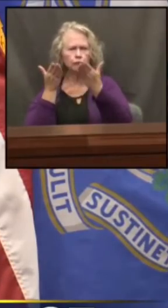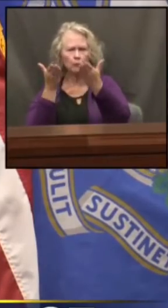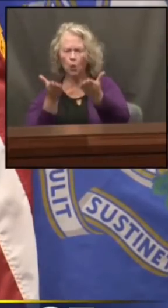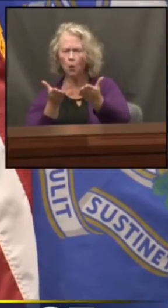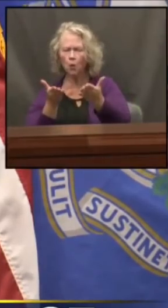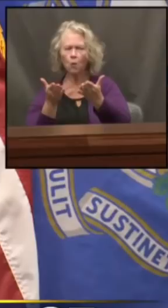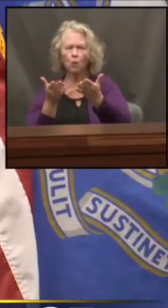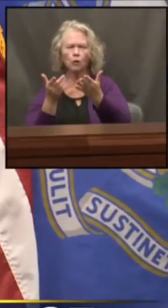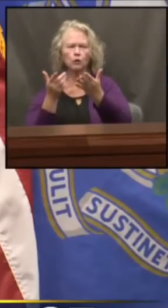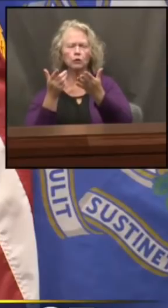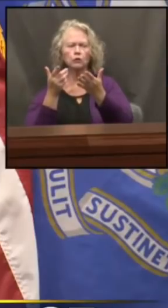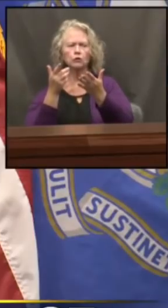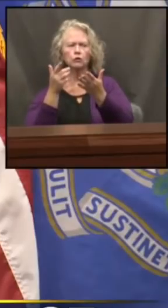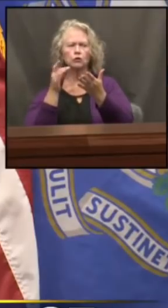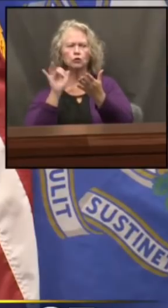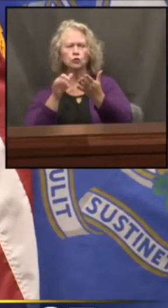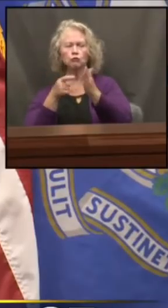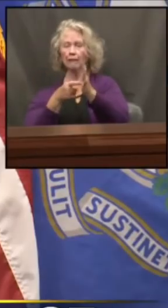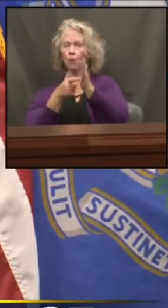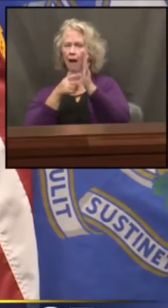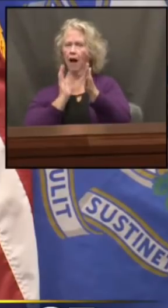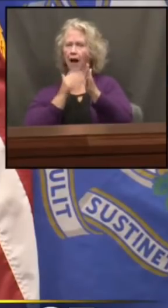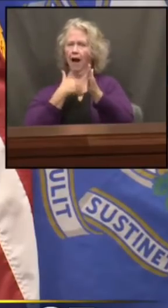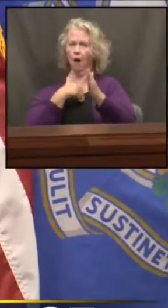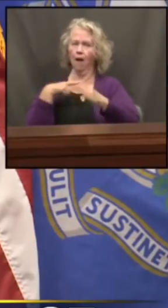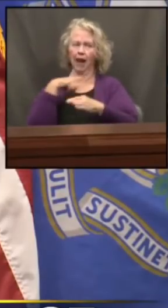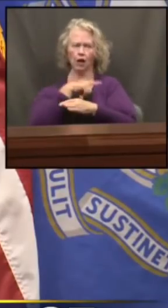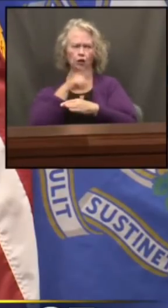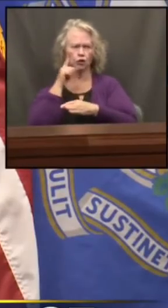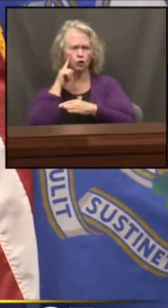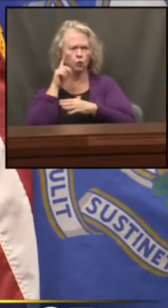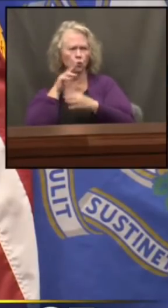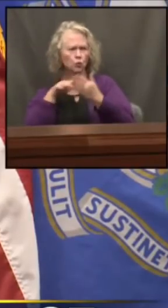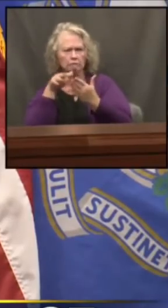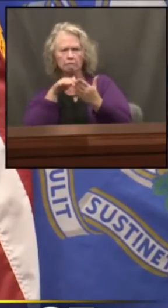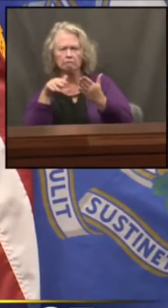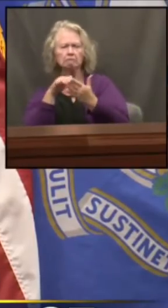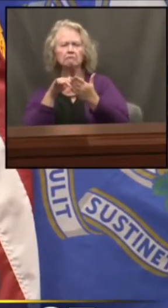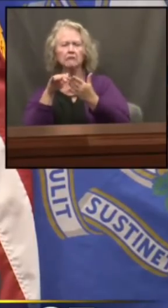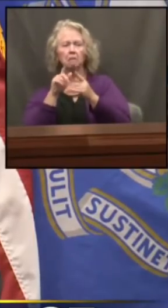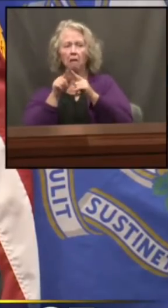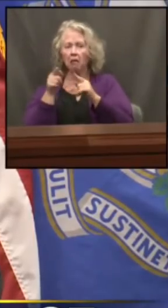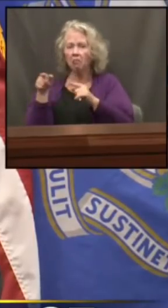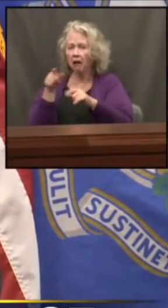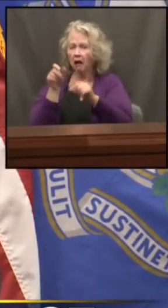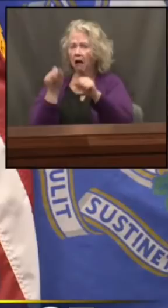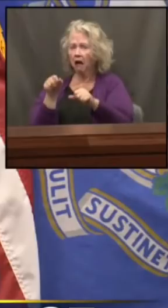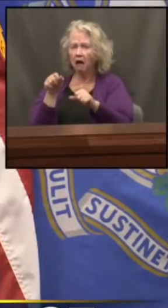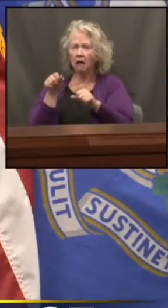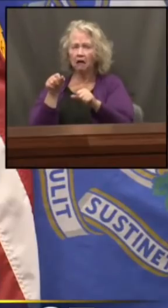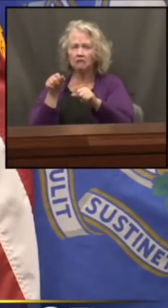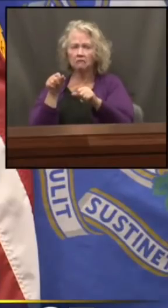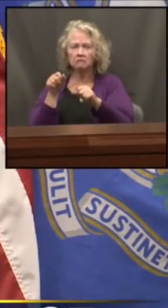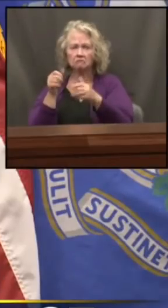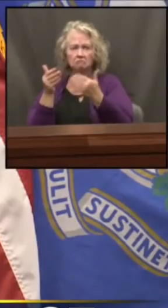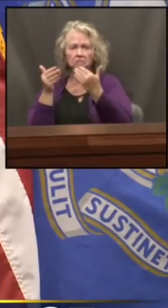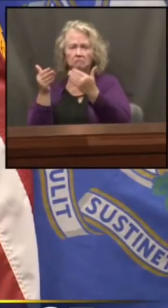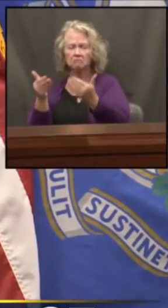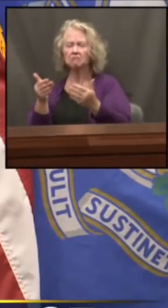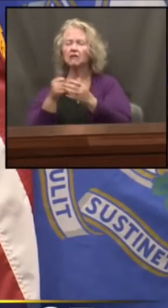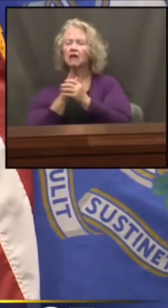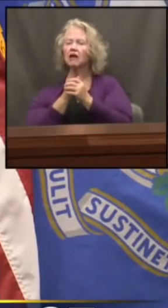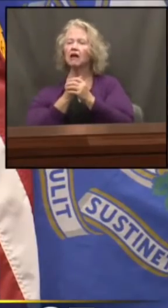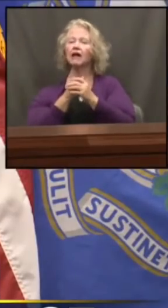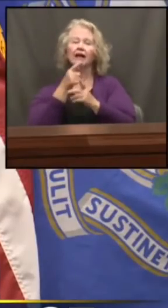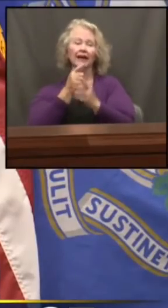legislative review, but that's something they can consider. What I have done is we've,